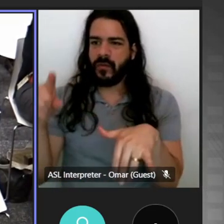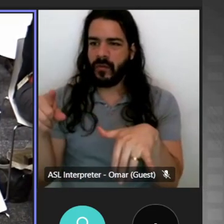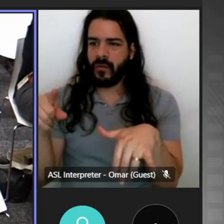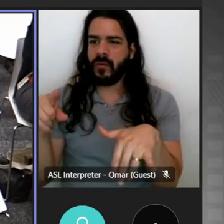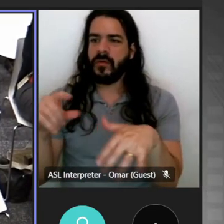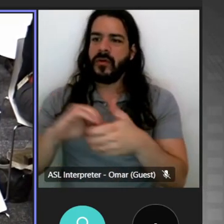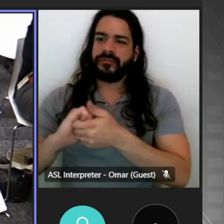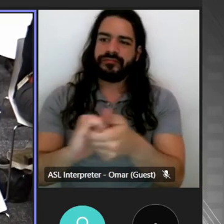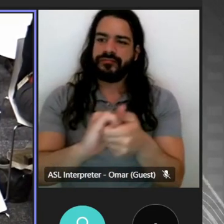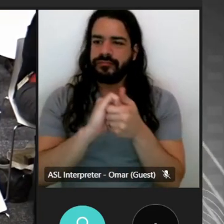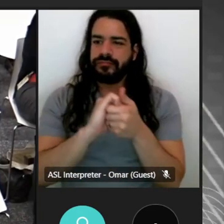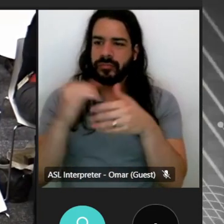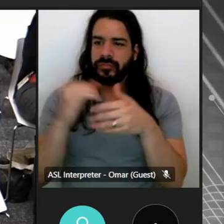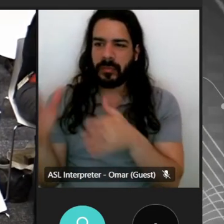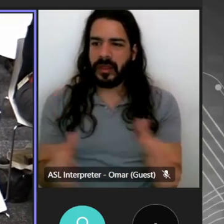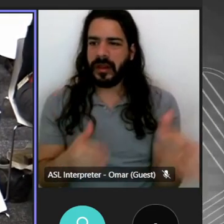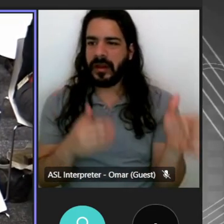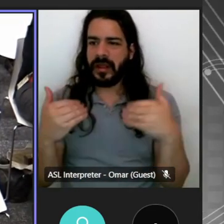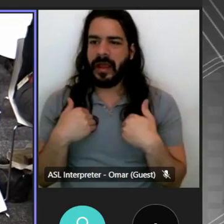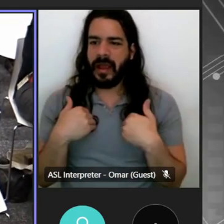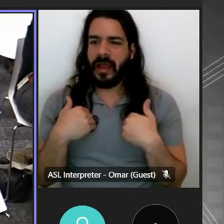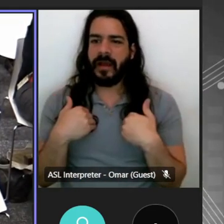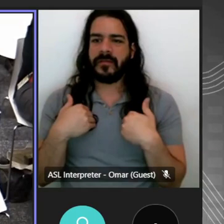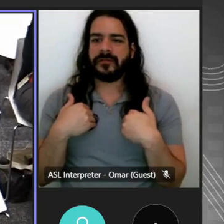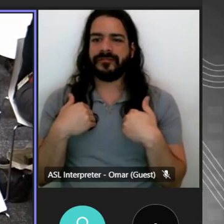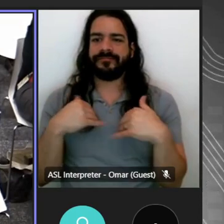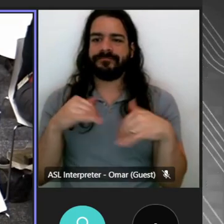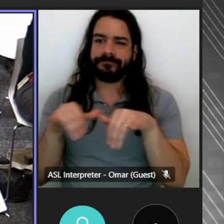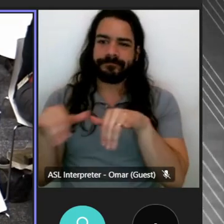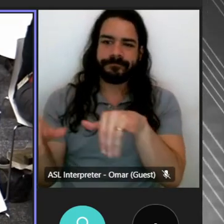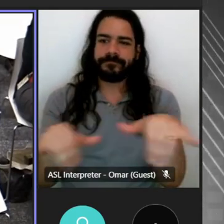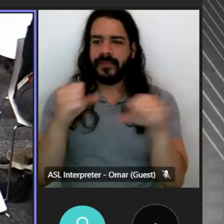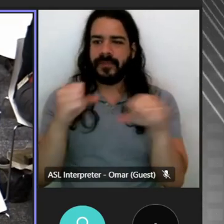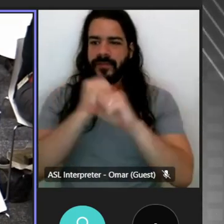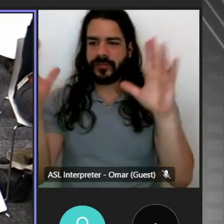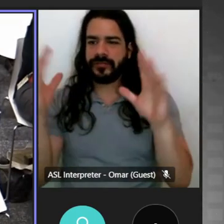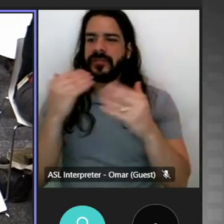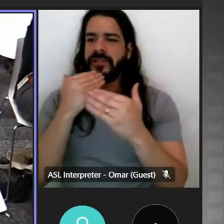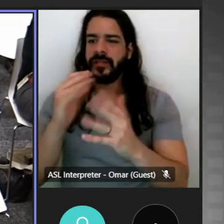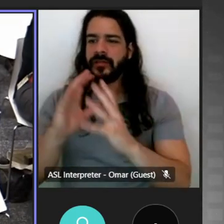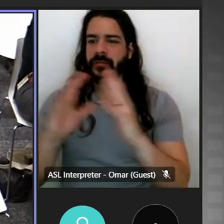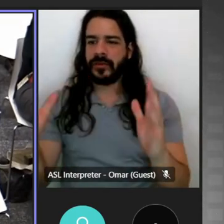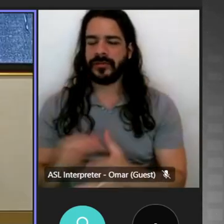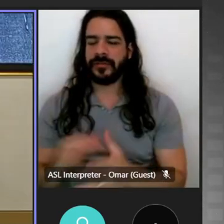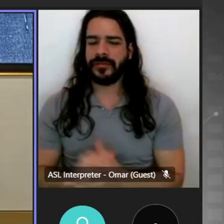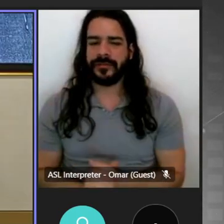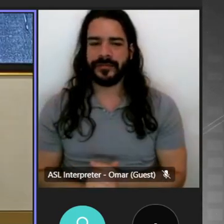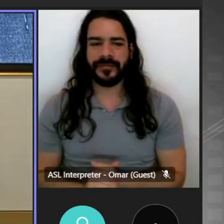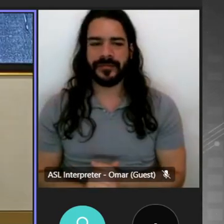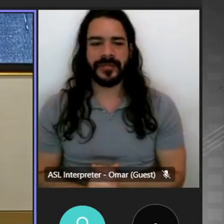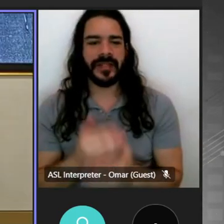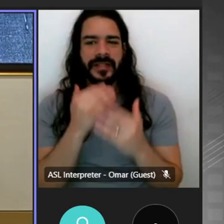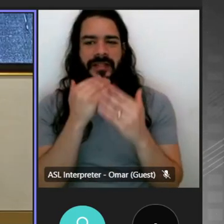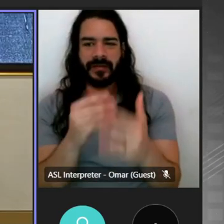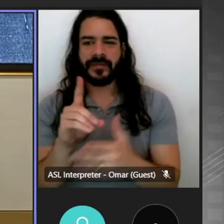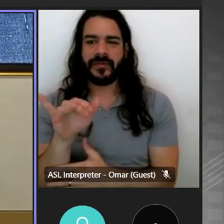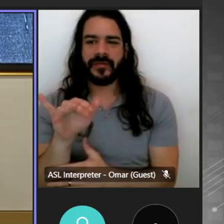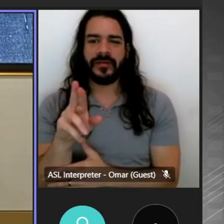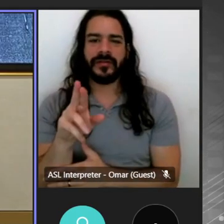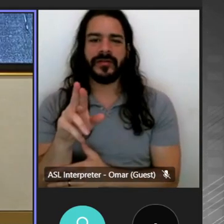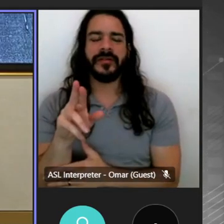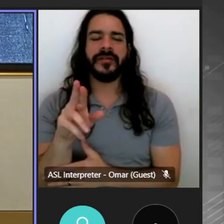by a beautiful, overarching, coherent vision. Thank you so much. Thank you, Ms.